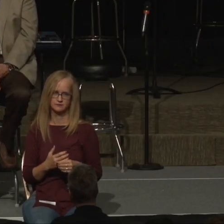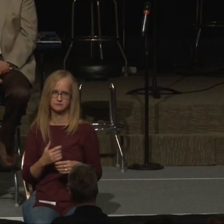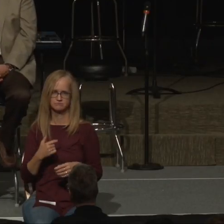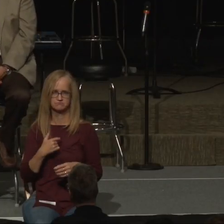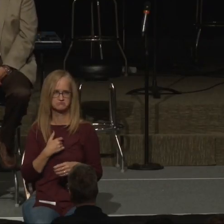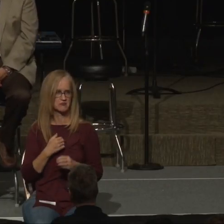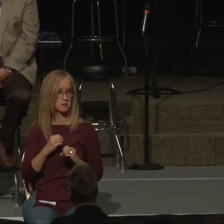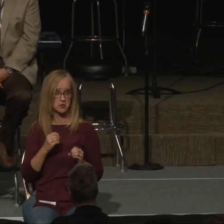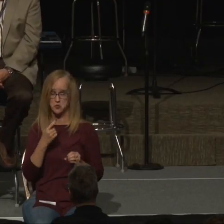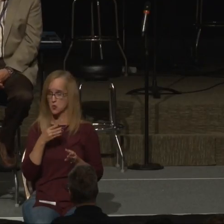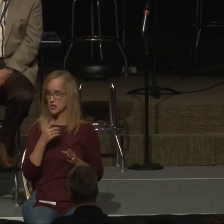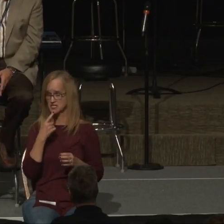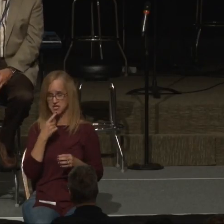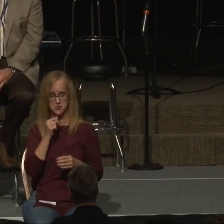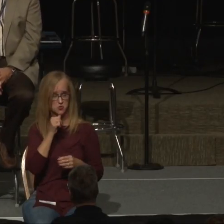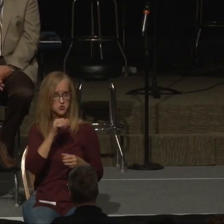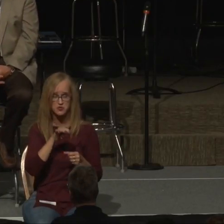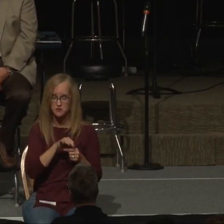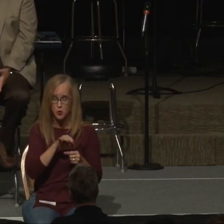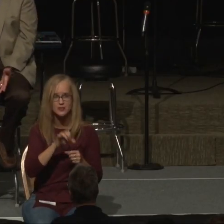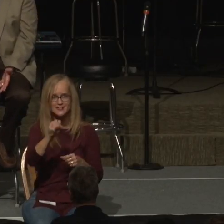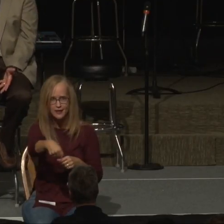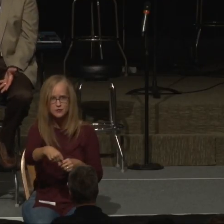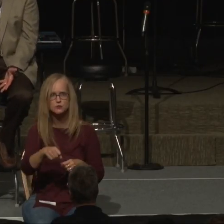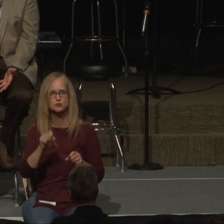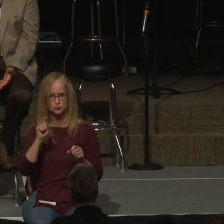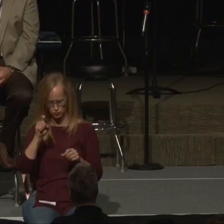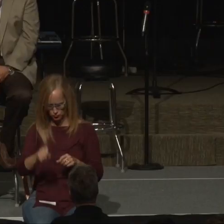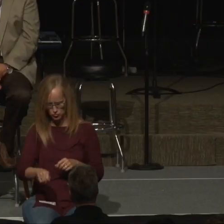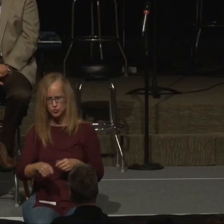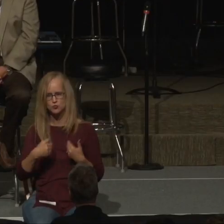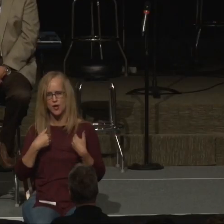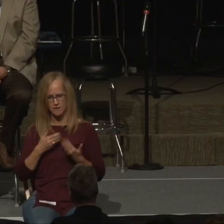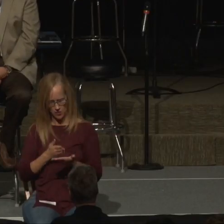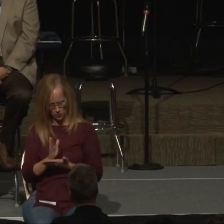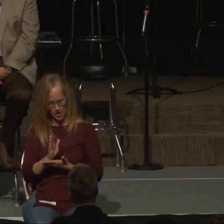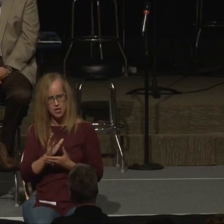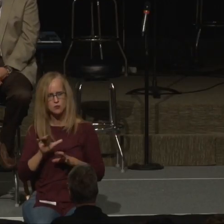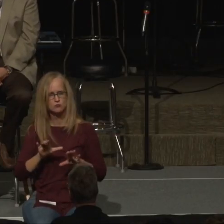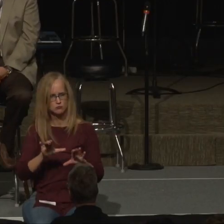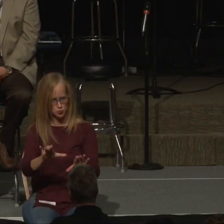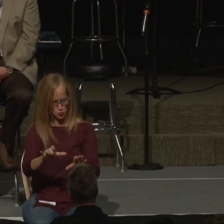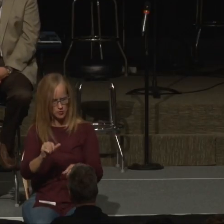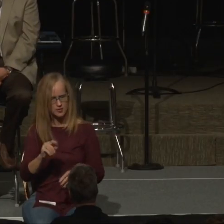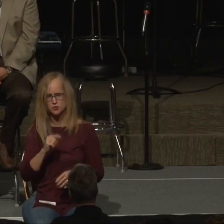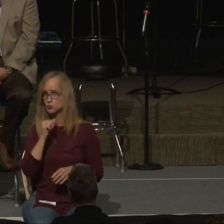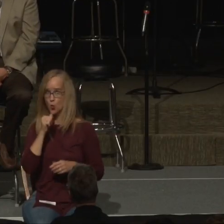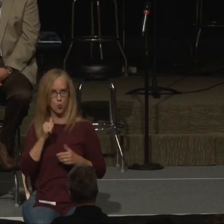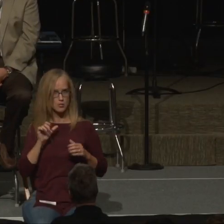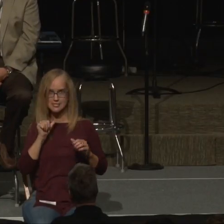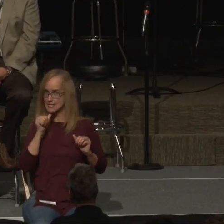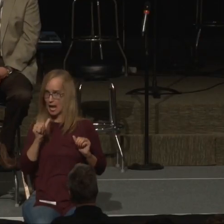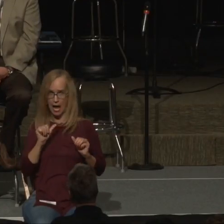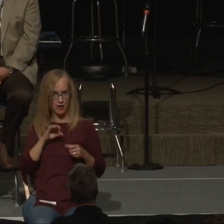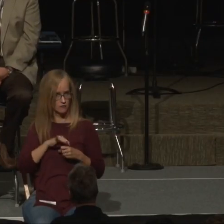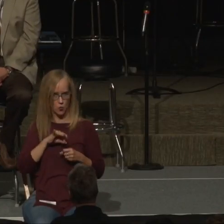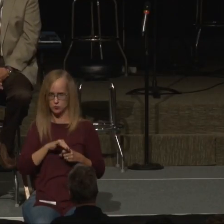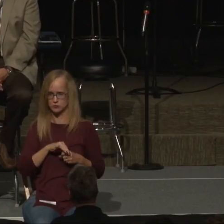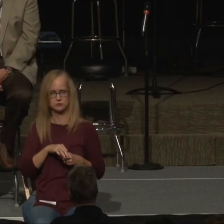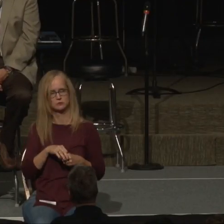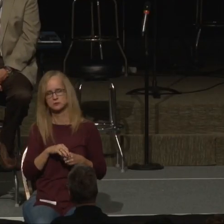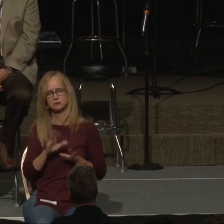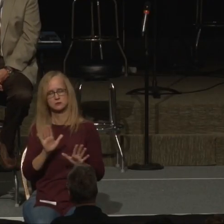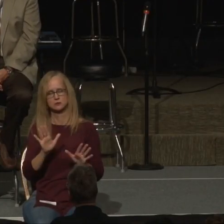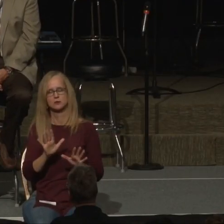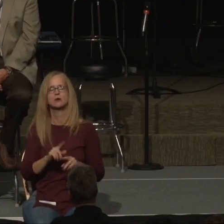I'm in no way saying you shouldn't vote, or you should, absolutely. We have that right. Do it. Please do it. Don't not do it. Let me get